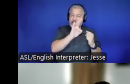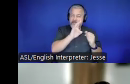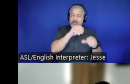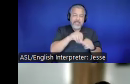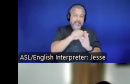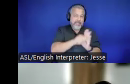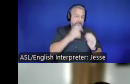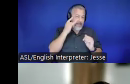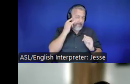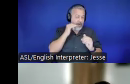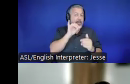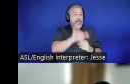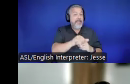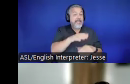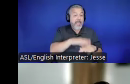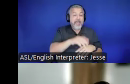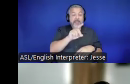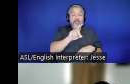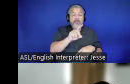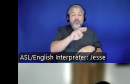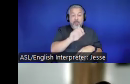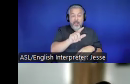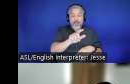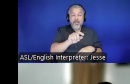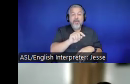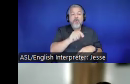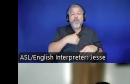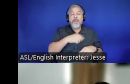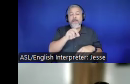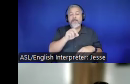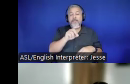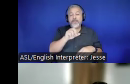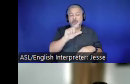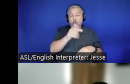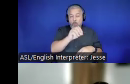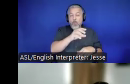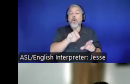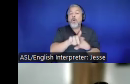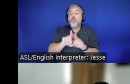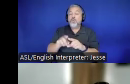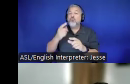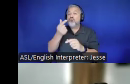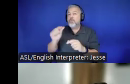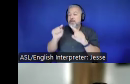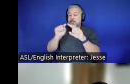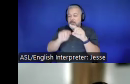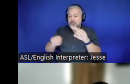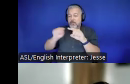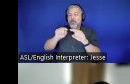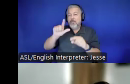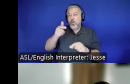to be housed at DRAIL. So we have the DRAIL logo, and we also have the WIPA logo on this screen.